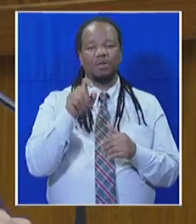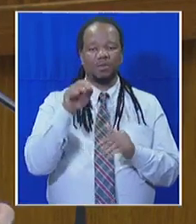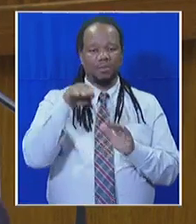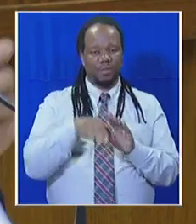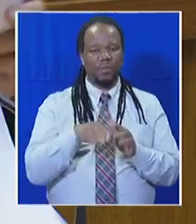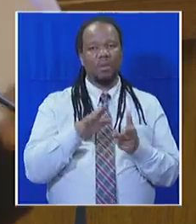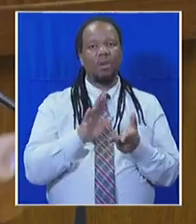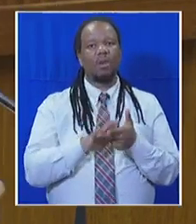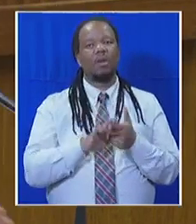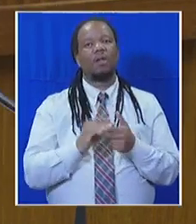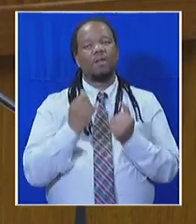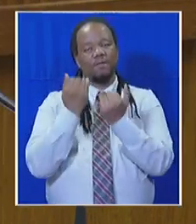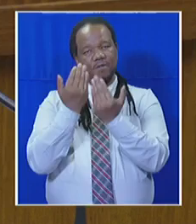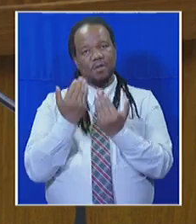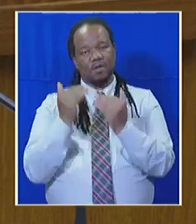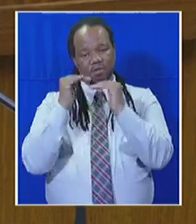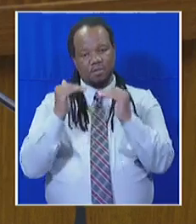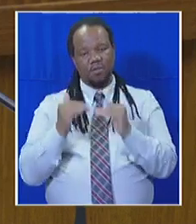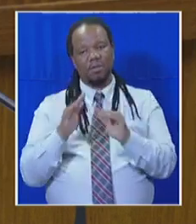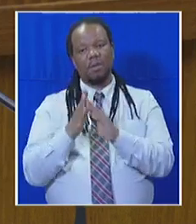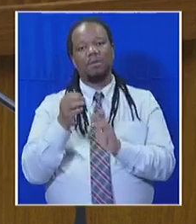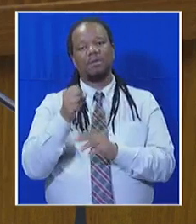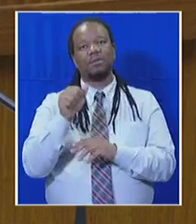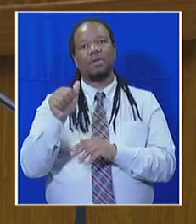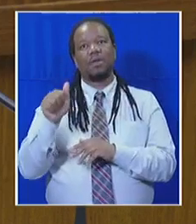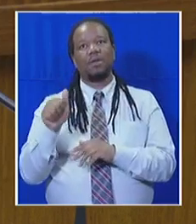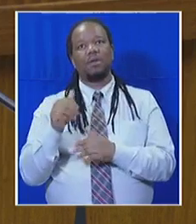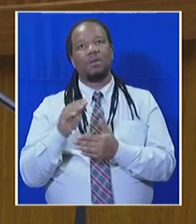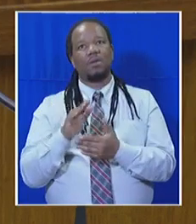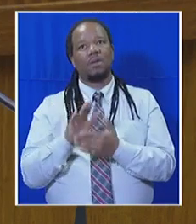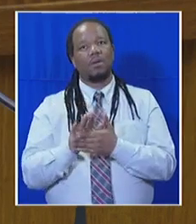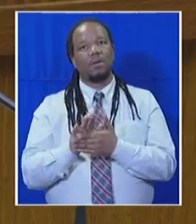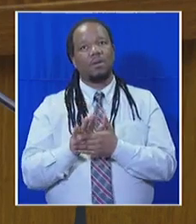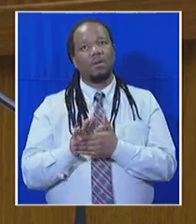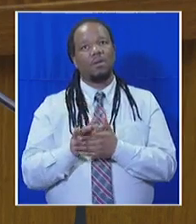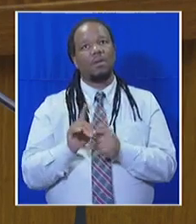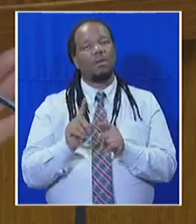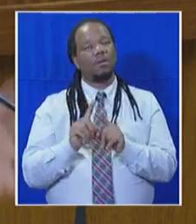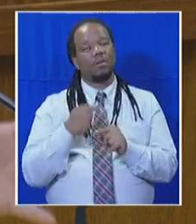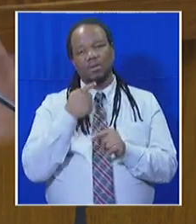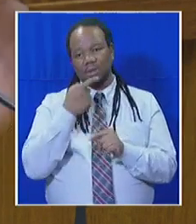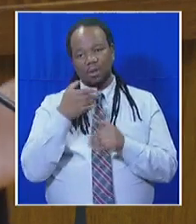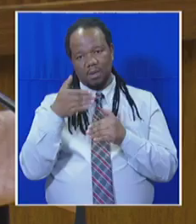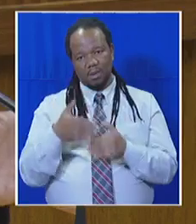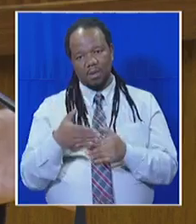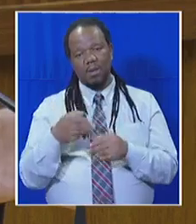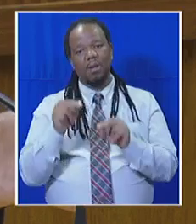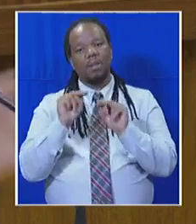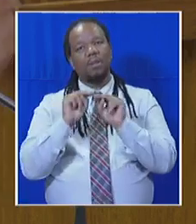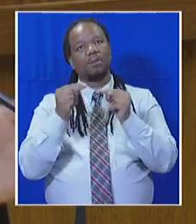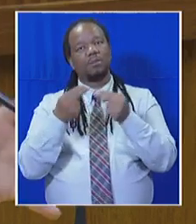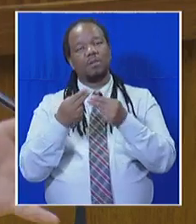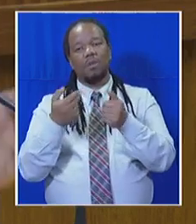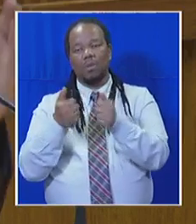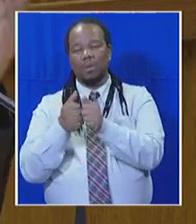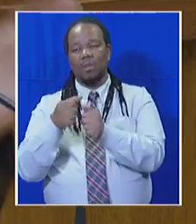the fiscal risks posed by South African Airways, and we've suggested to the Minister that reasonably soon National Treasury should work with South African Airways